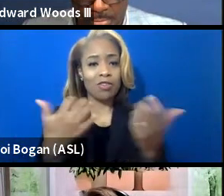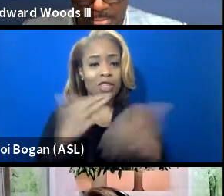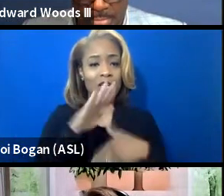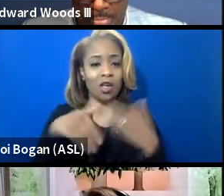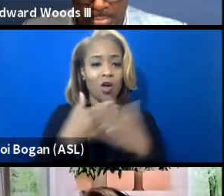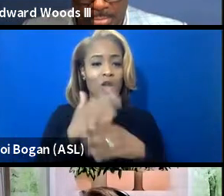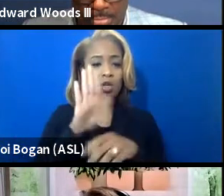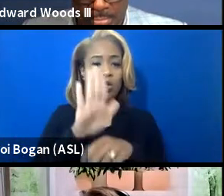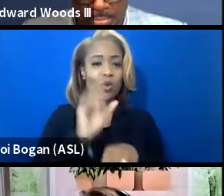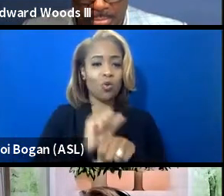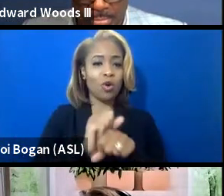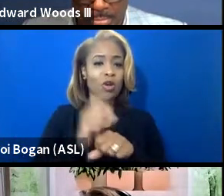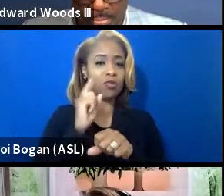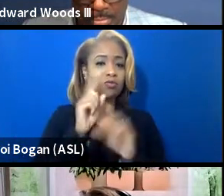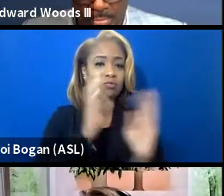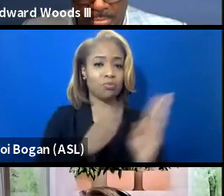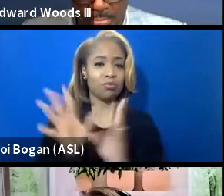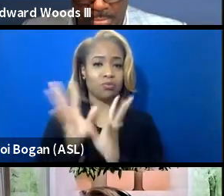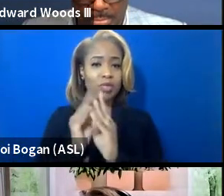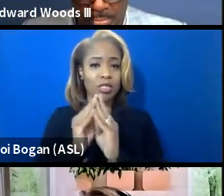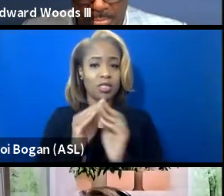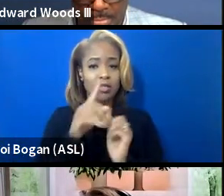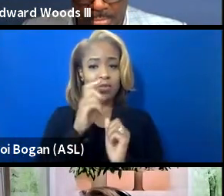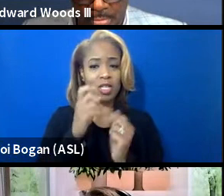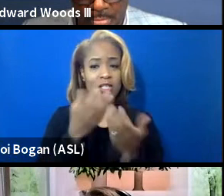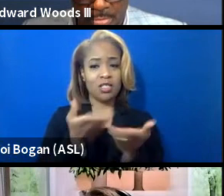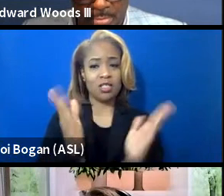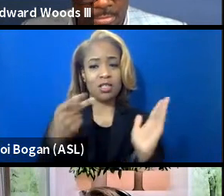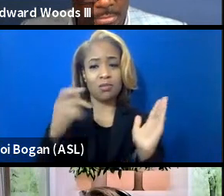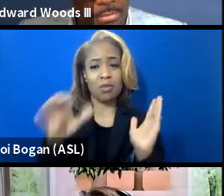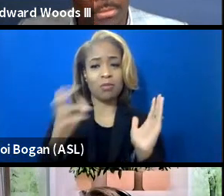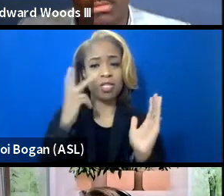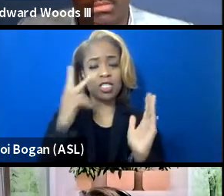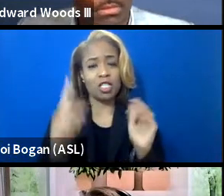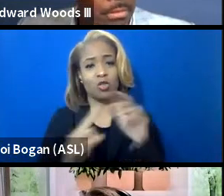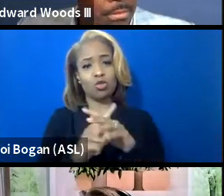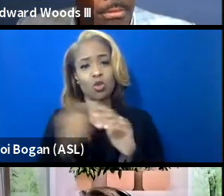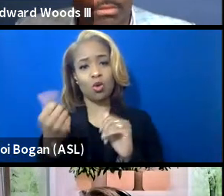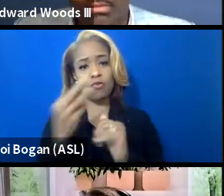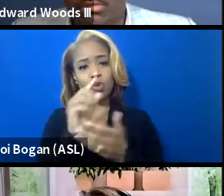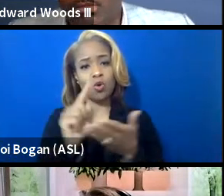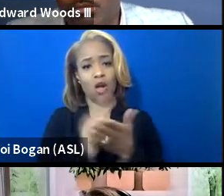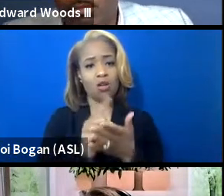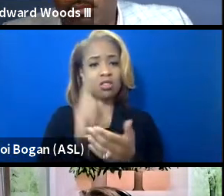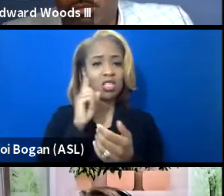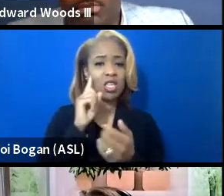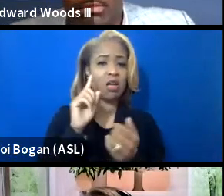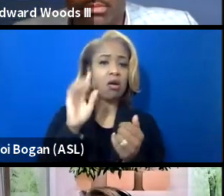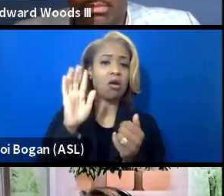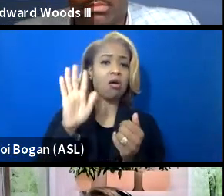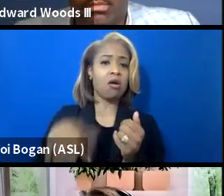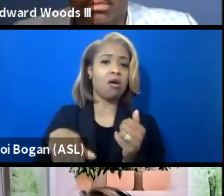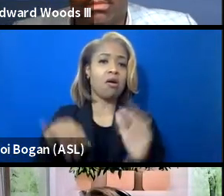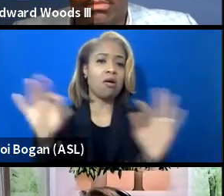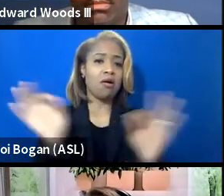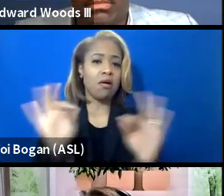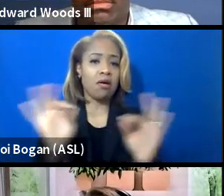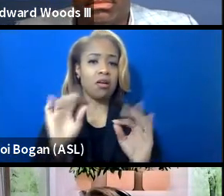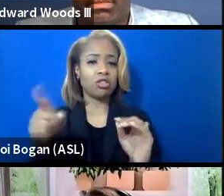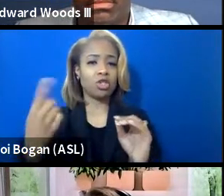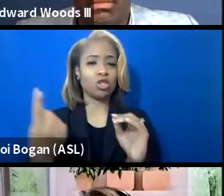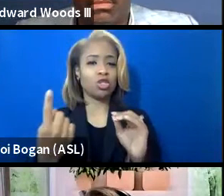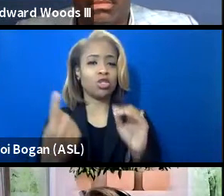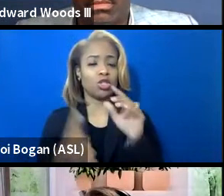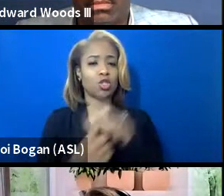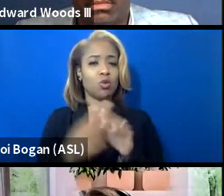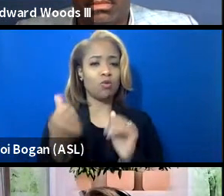prepare for the meetings, because the public may see you showing up for a few hours and think, boy, that's a really cushy job. All they do is show up a few hours a